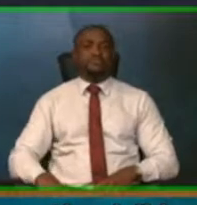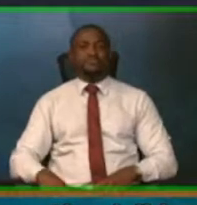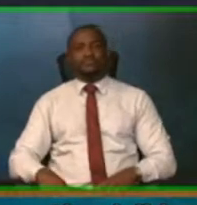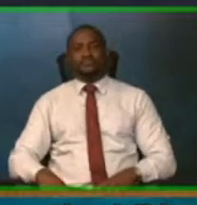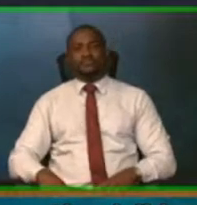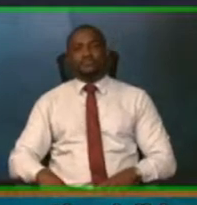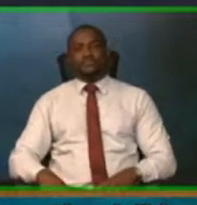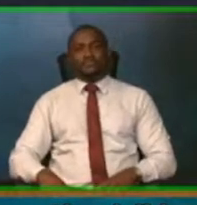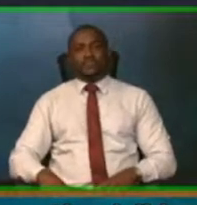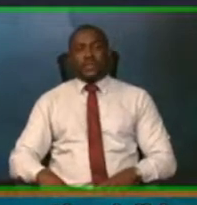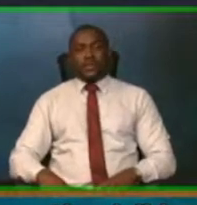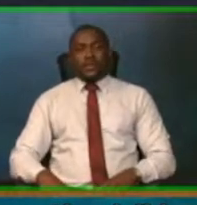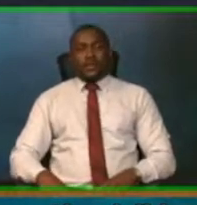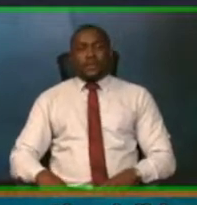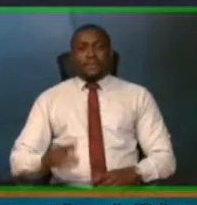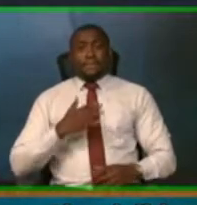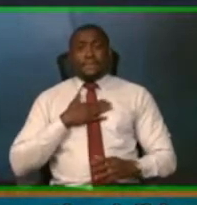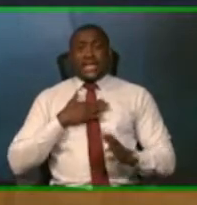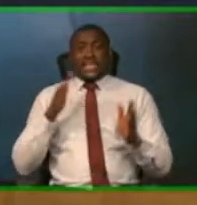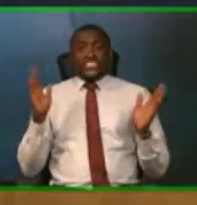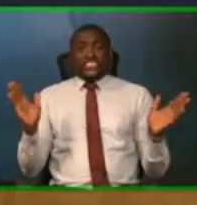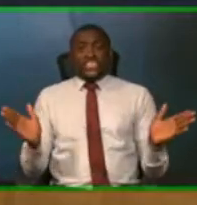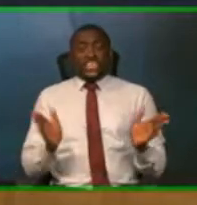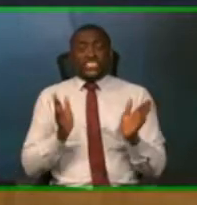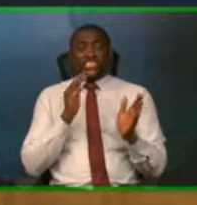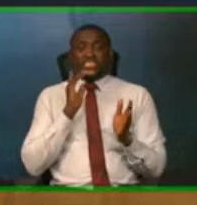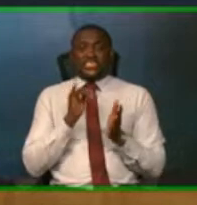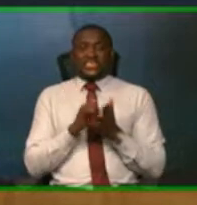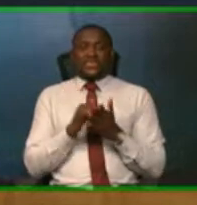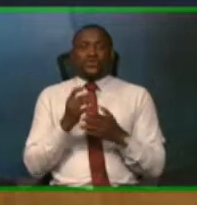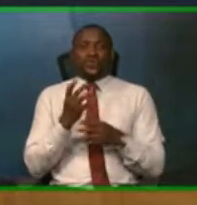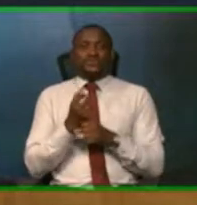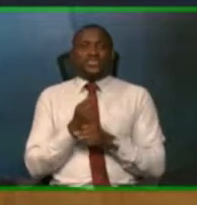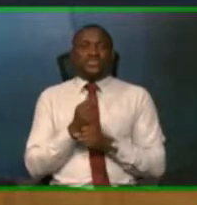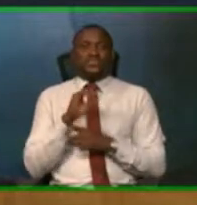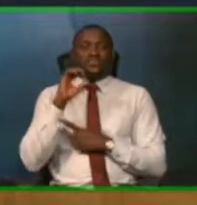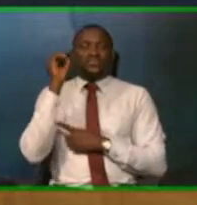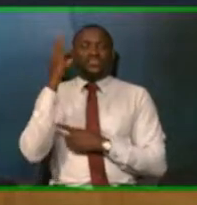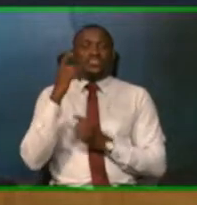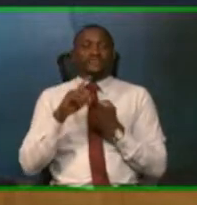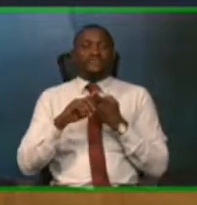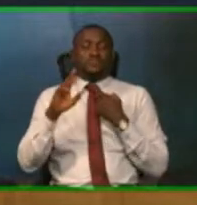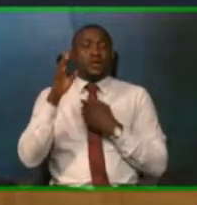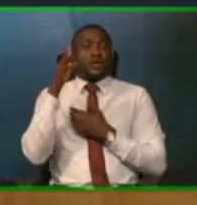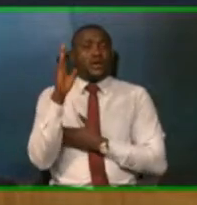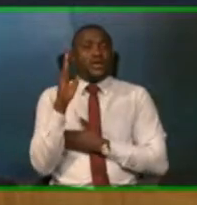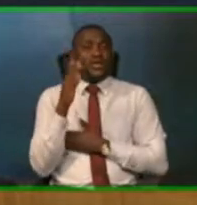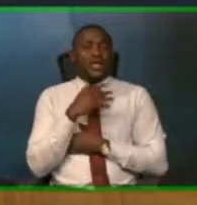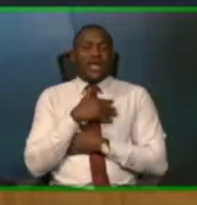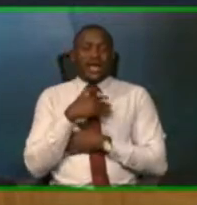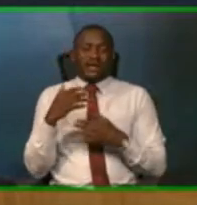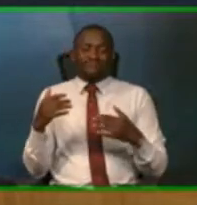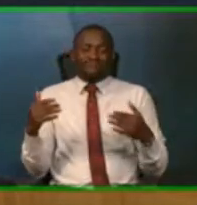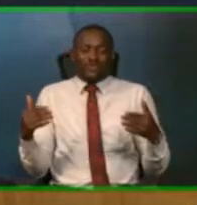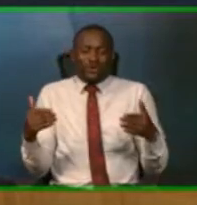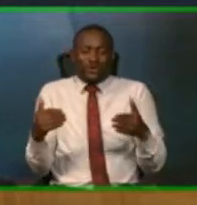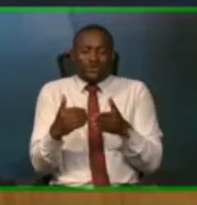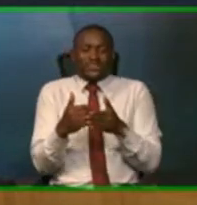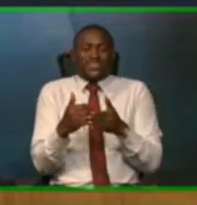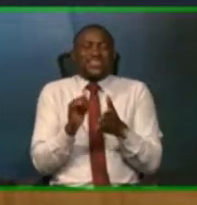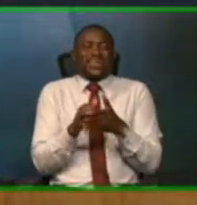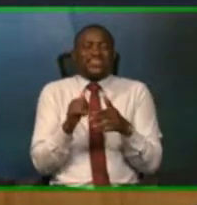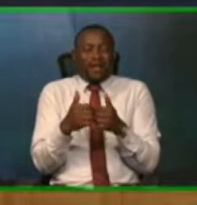My charge is that we obtain grace from God and bridge the age-long